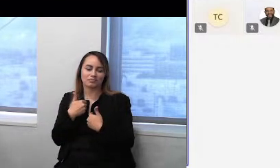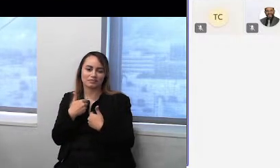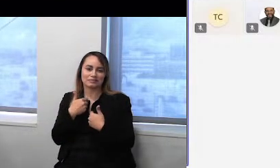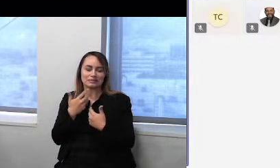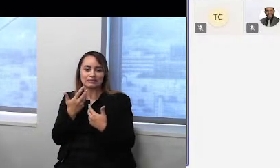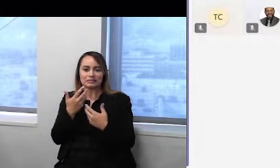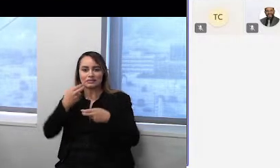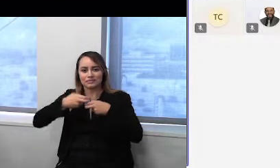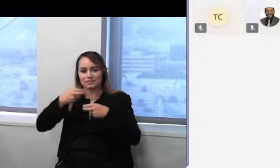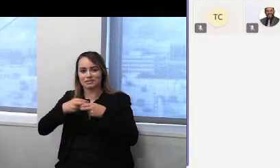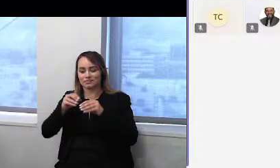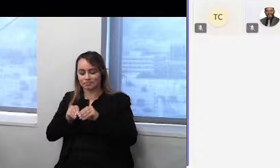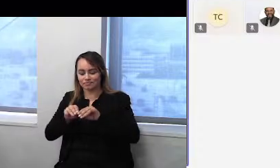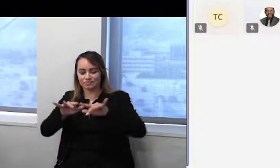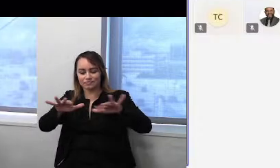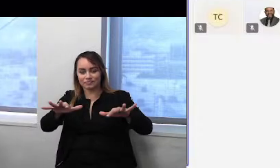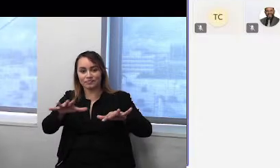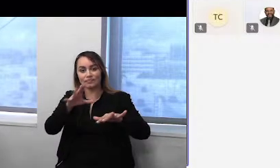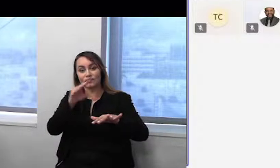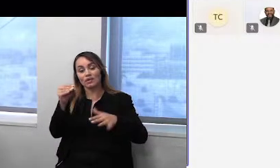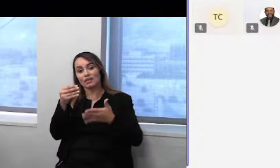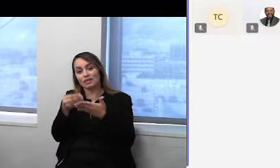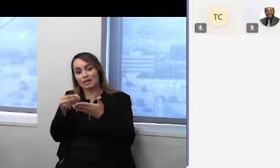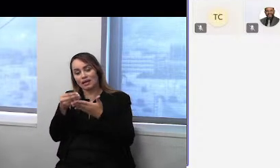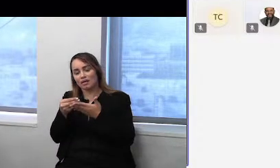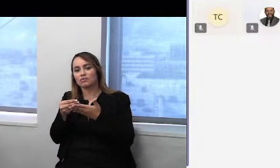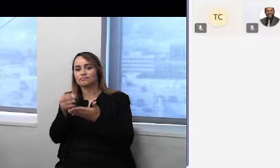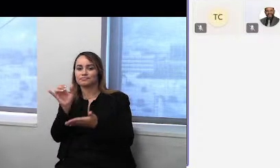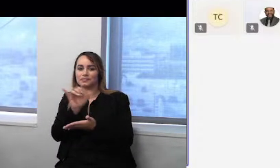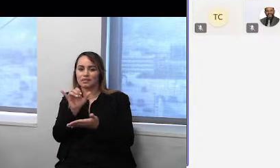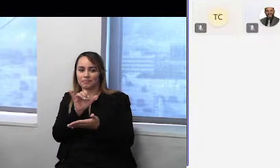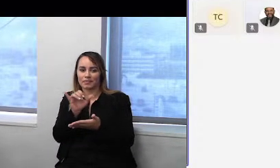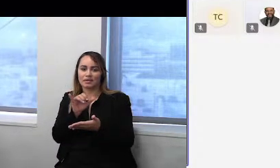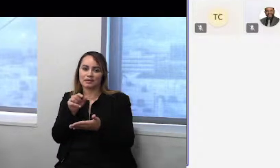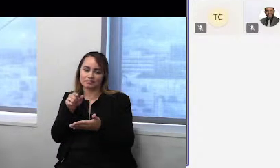is continue being part of our day-to-day modeling and studies.